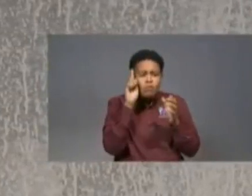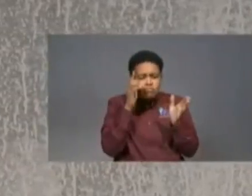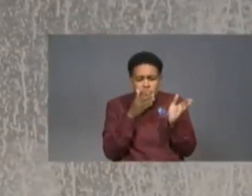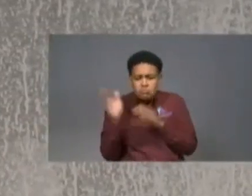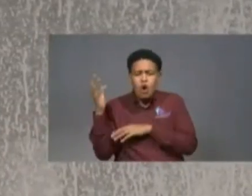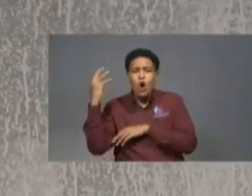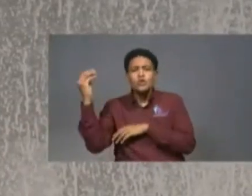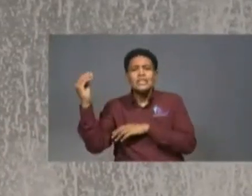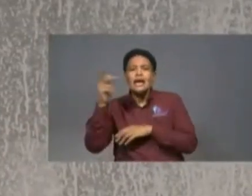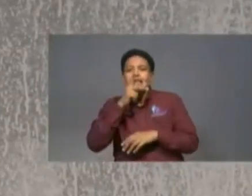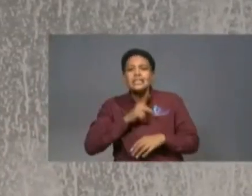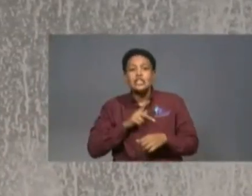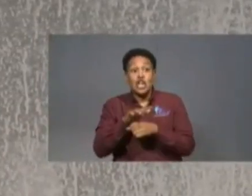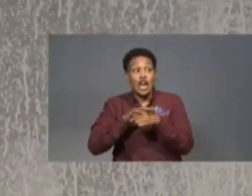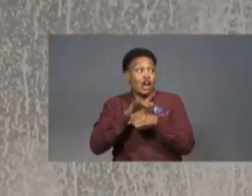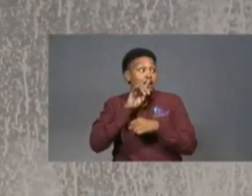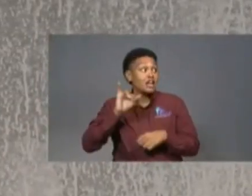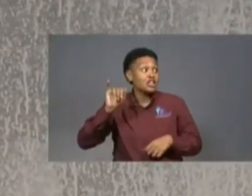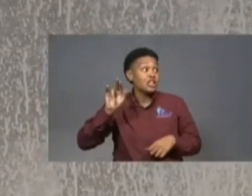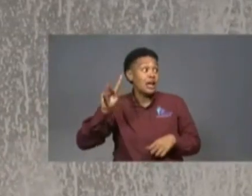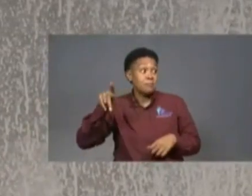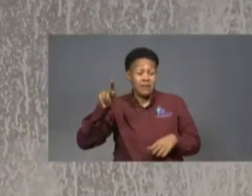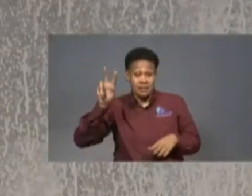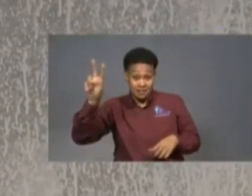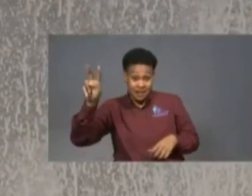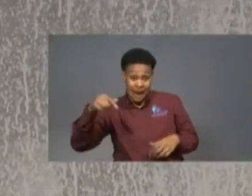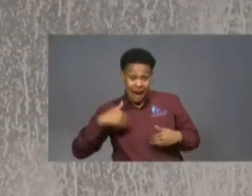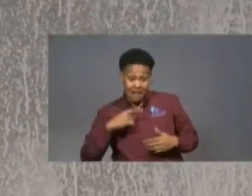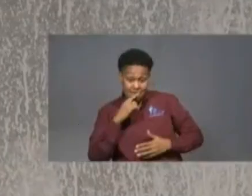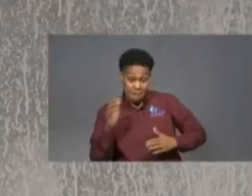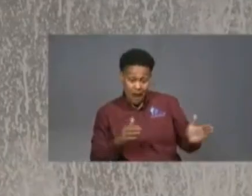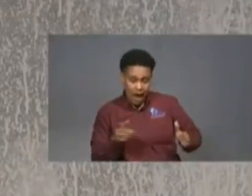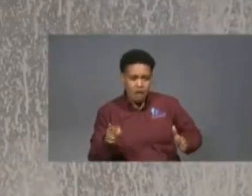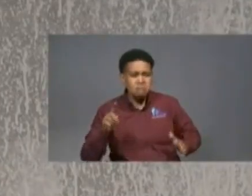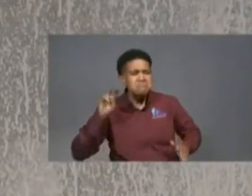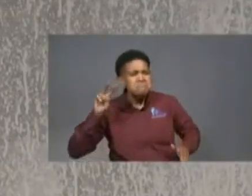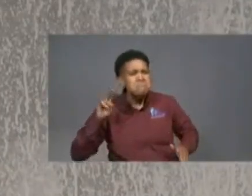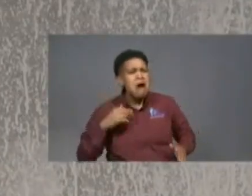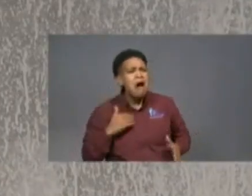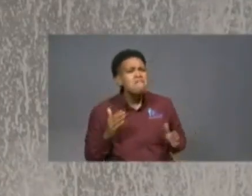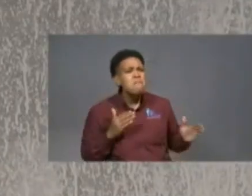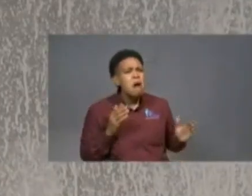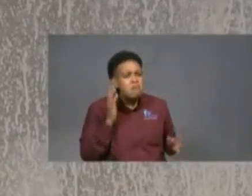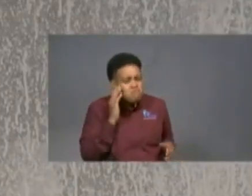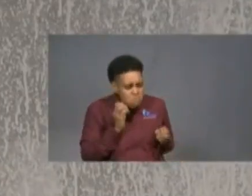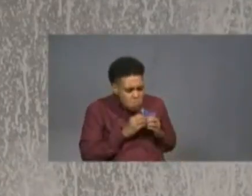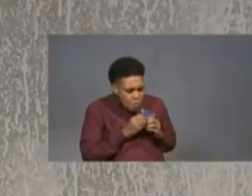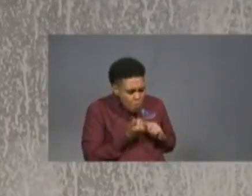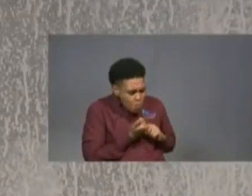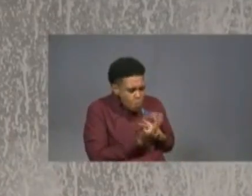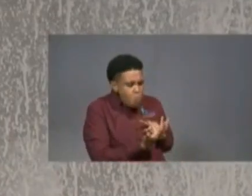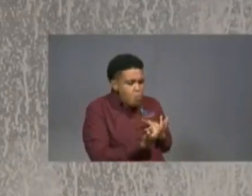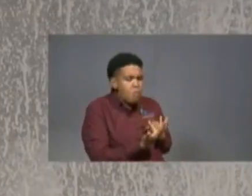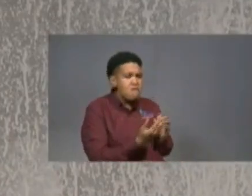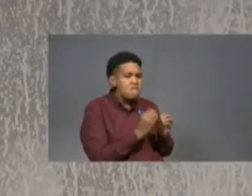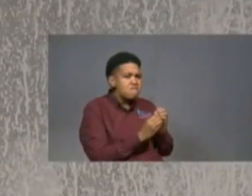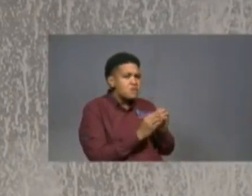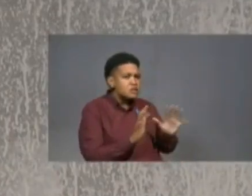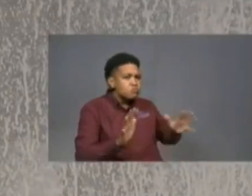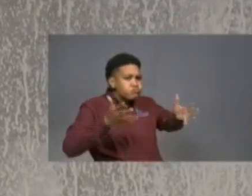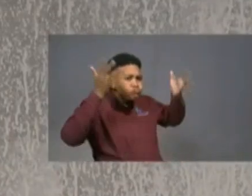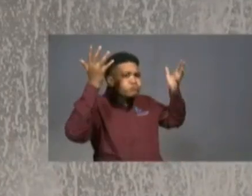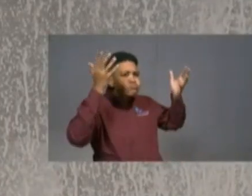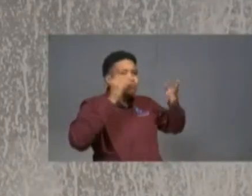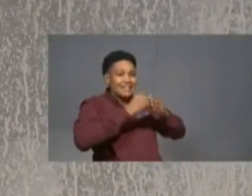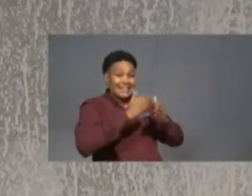area. And the Jamaica Labour Party does have a plan to further expand that in the next administration, because